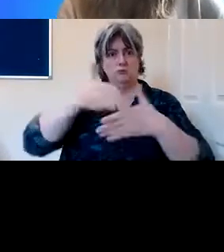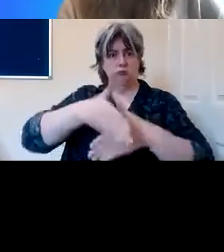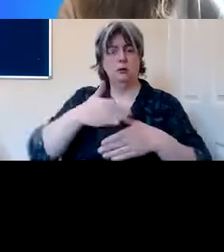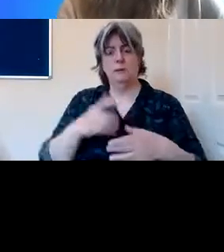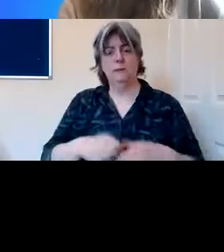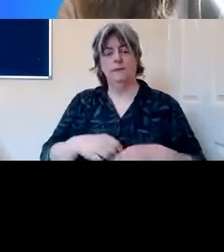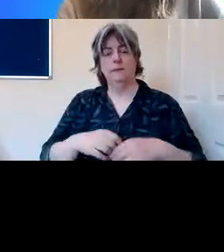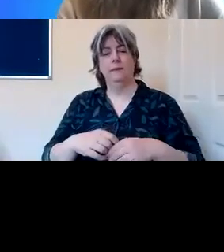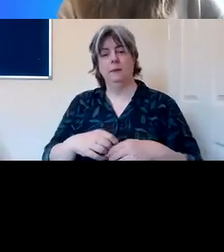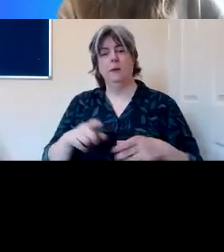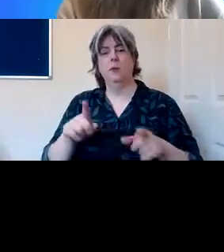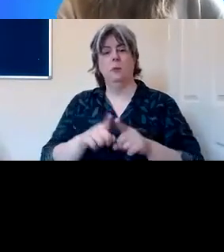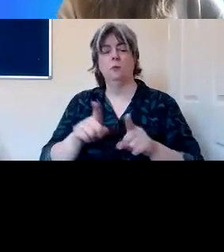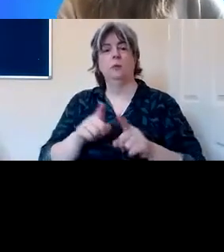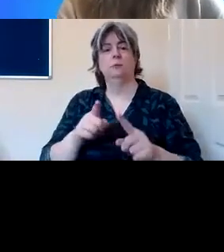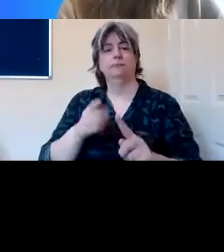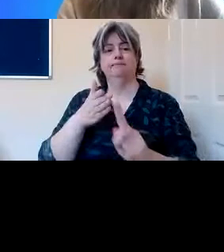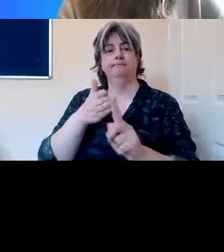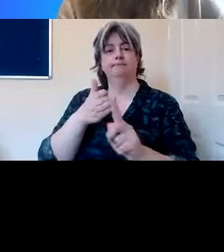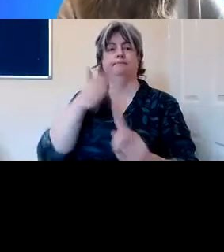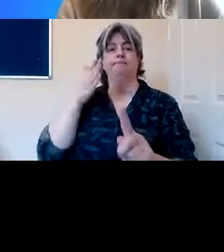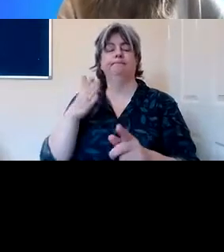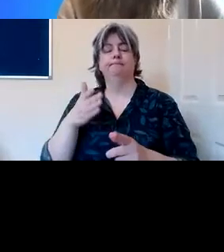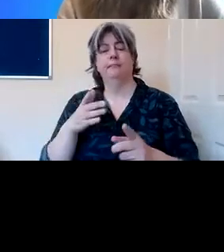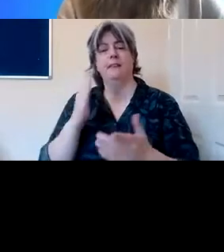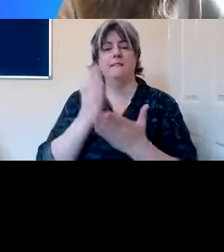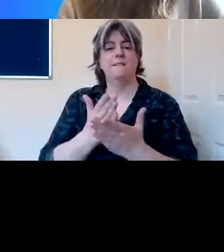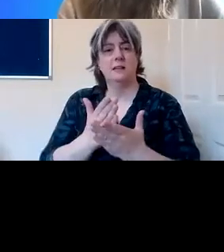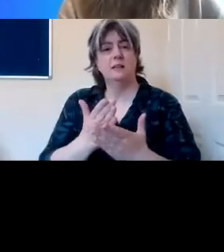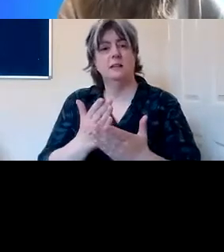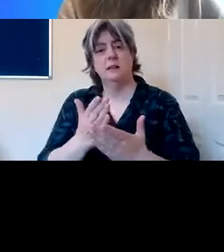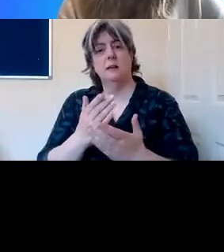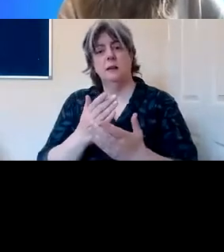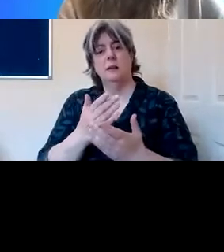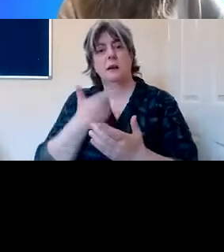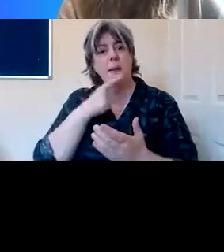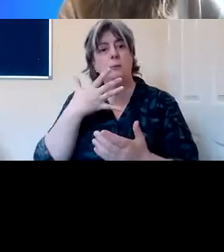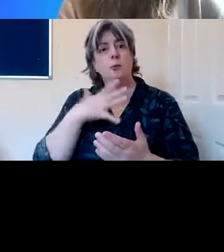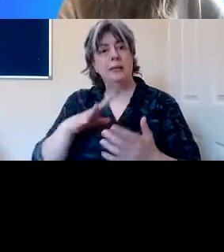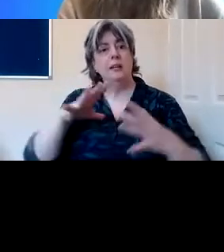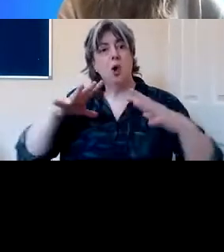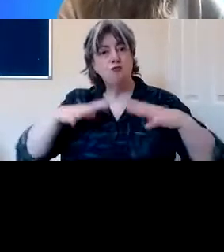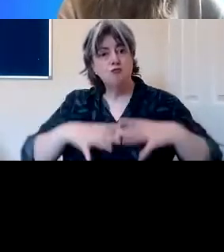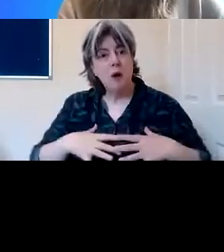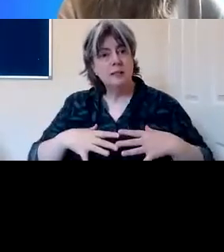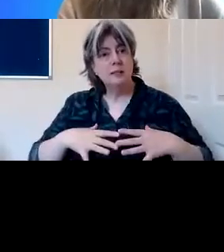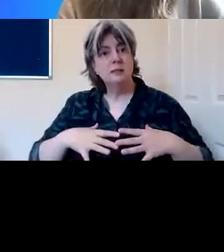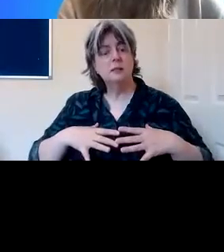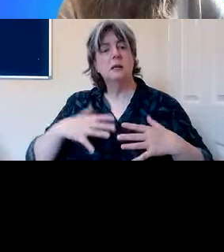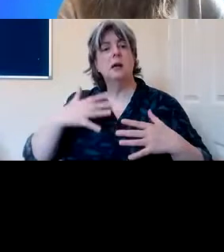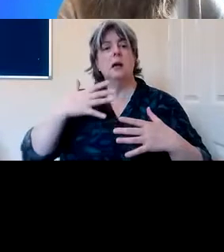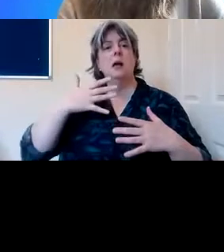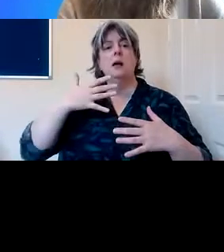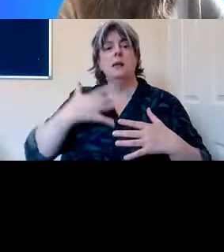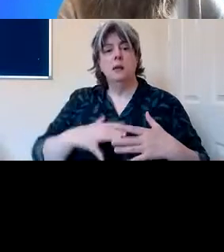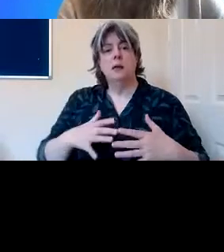acknowledge the fact that, you know, we just, people are going to need a rest, people are going to need a pause, people need their batteries recharged, because the